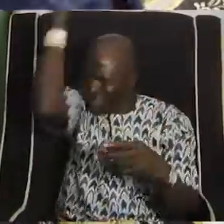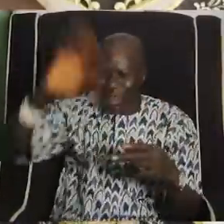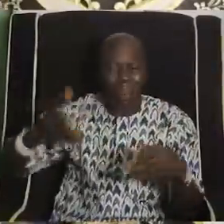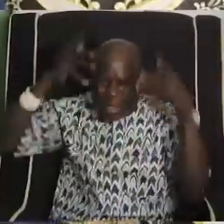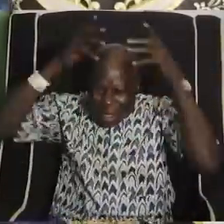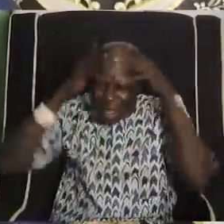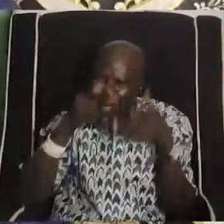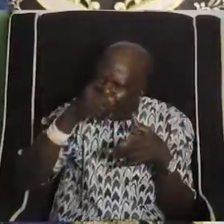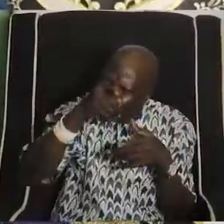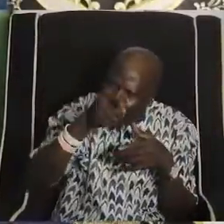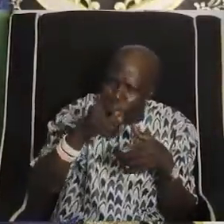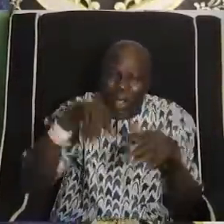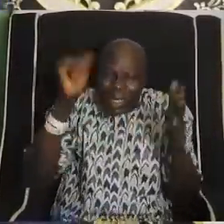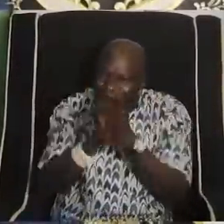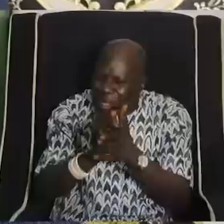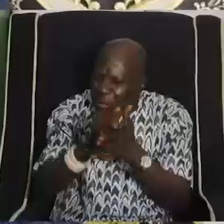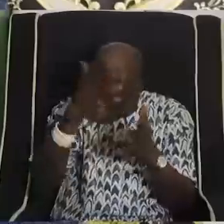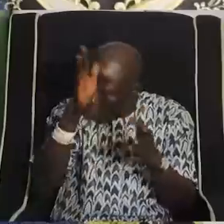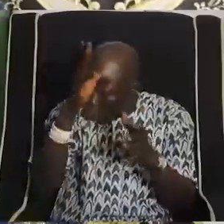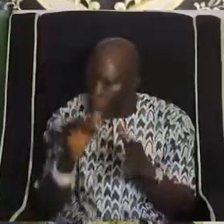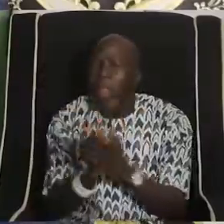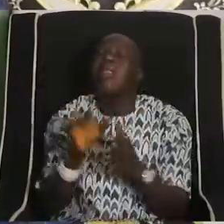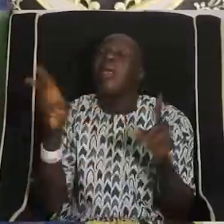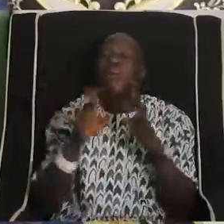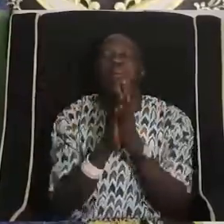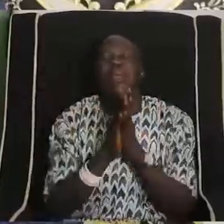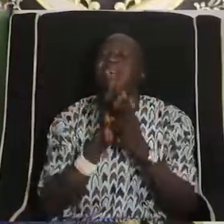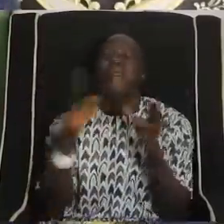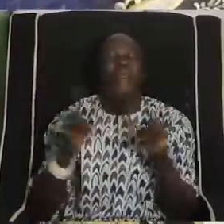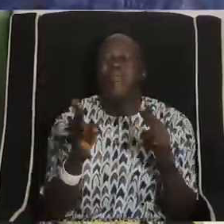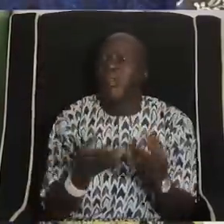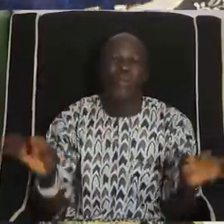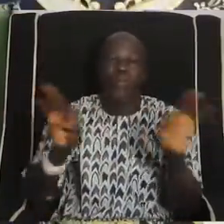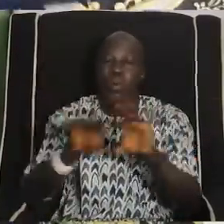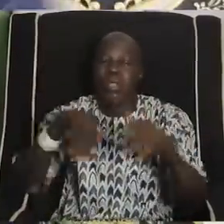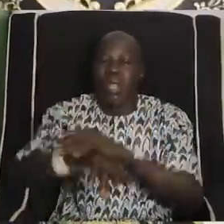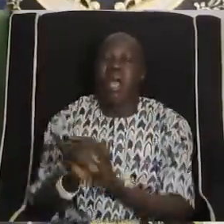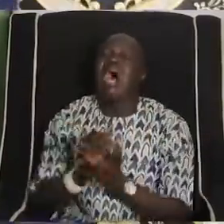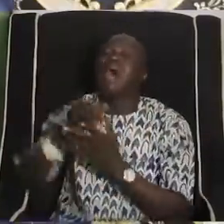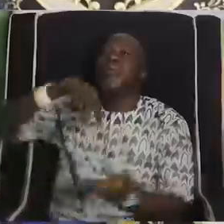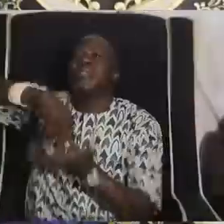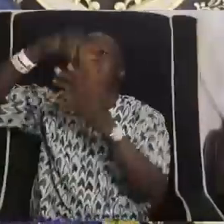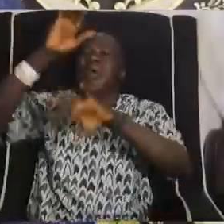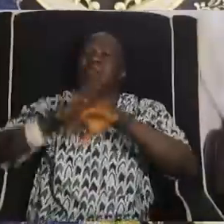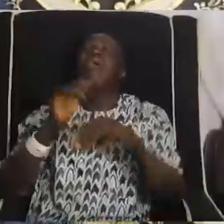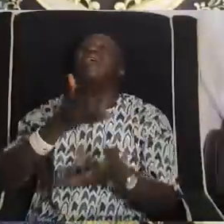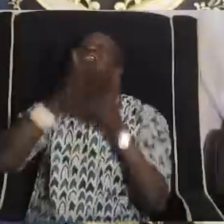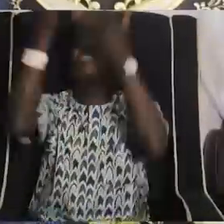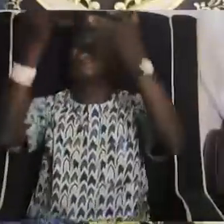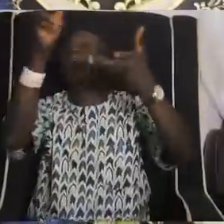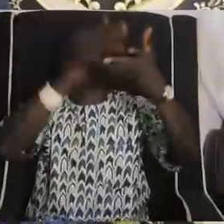me all you. In the desert, be carried in the name of Jesus. Stand on